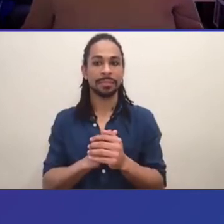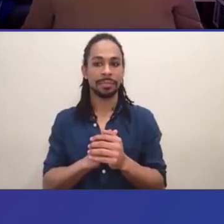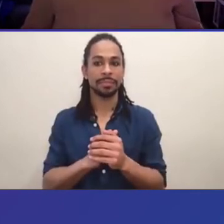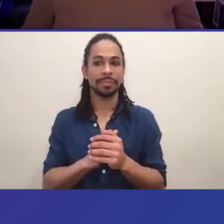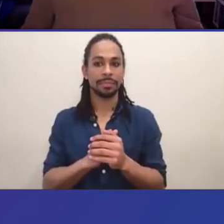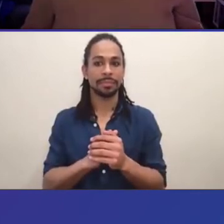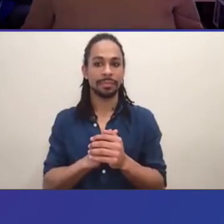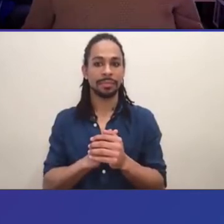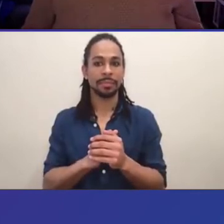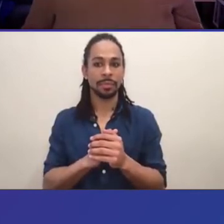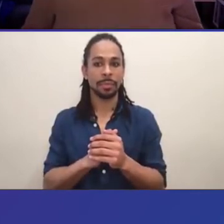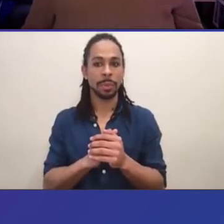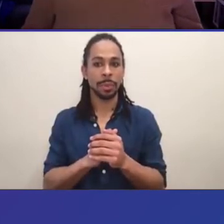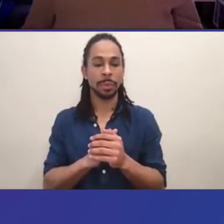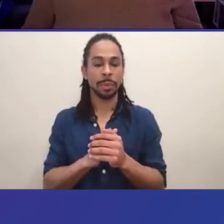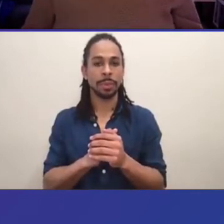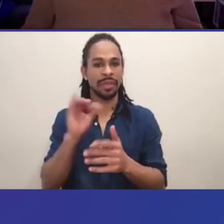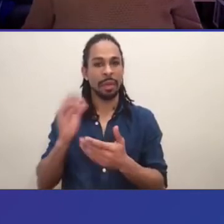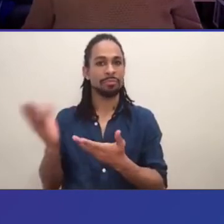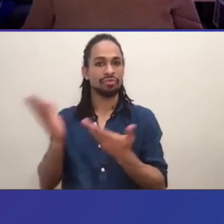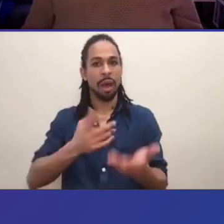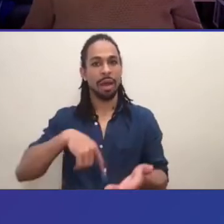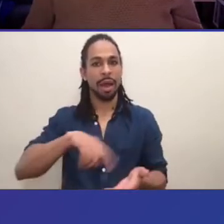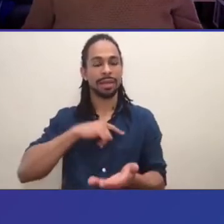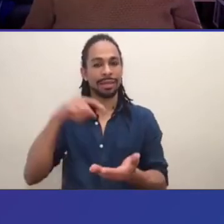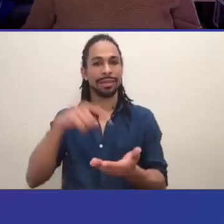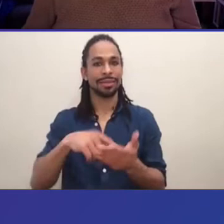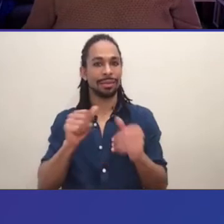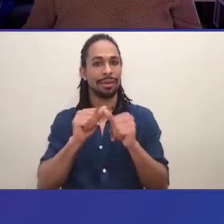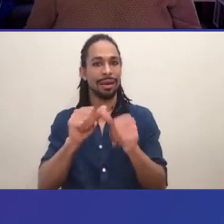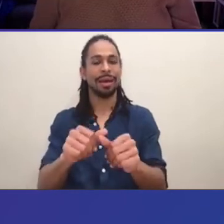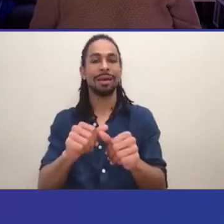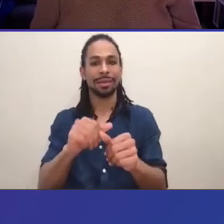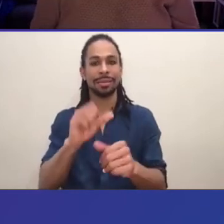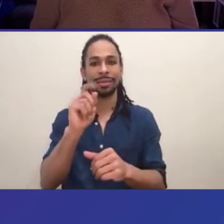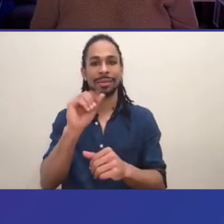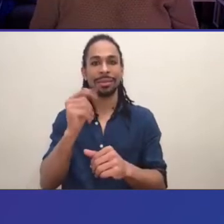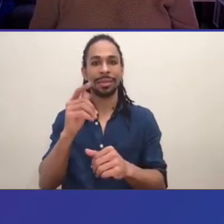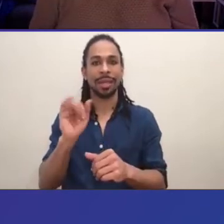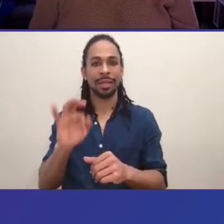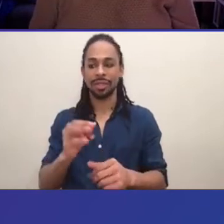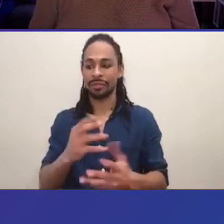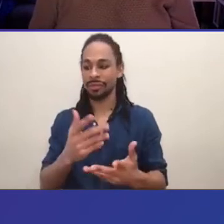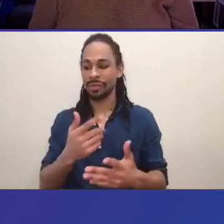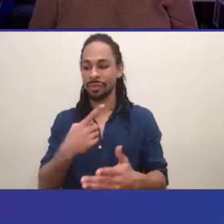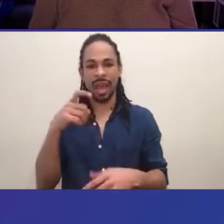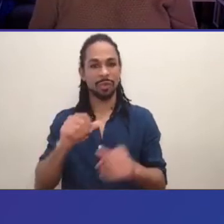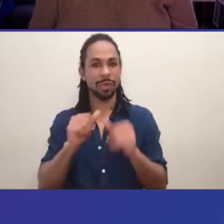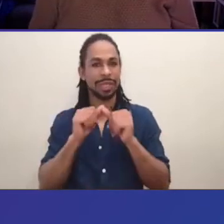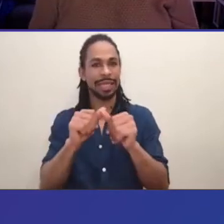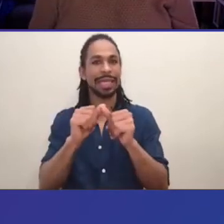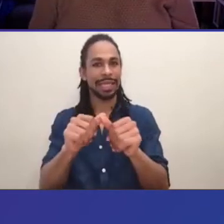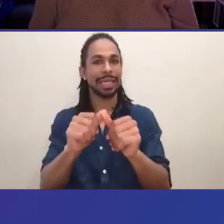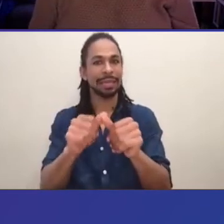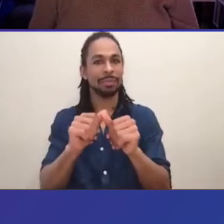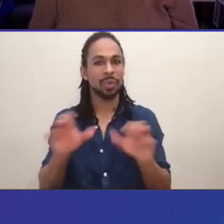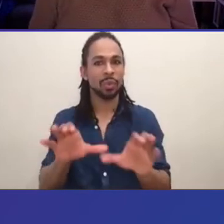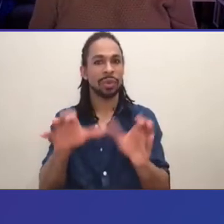really brought us this constant stage of, we have to keep doing this. This is obviously